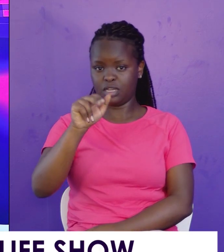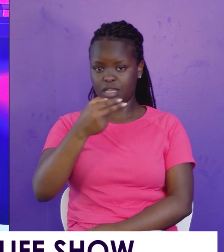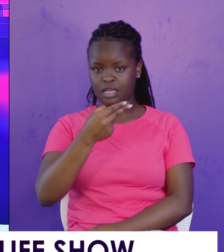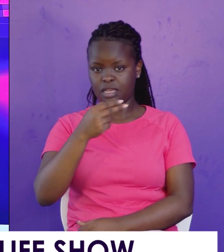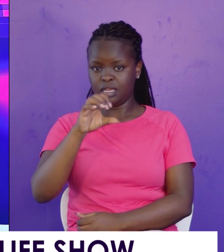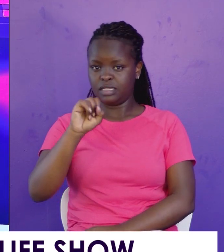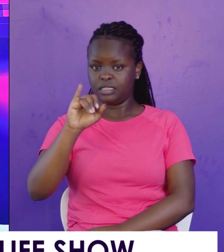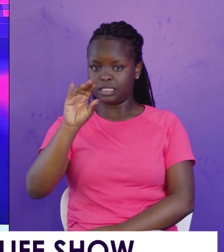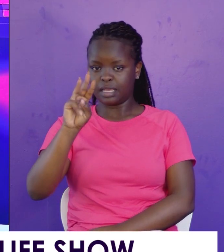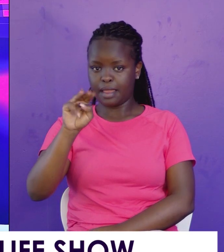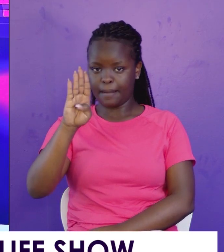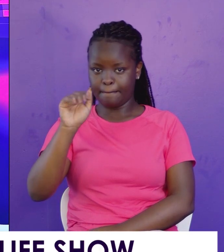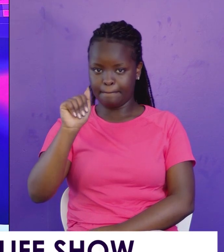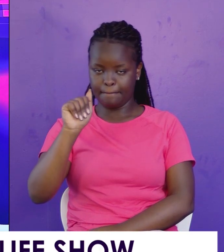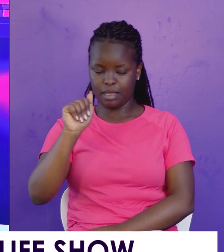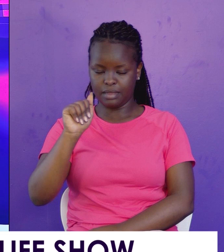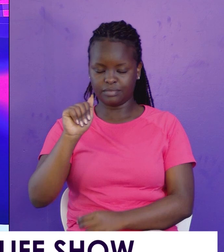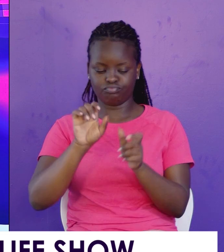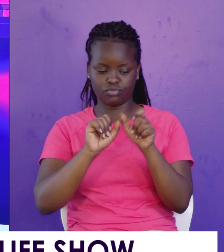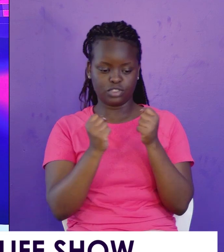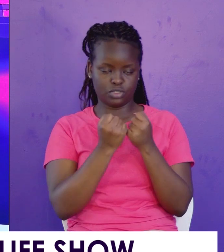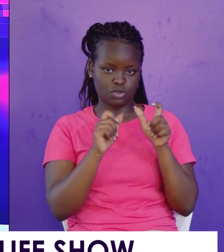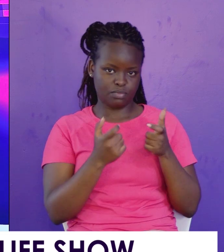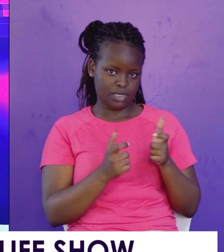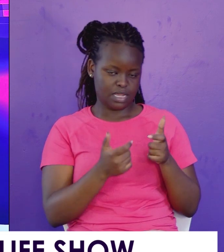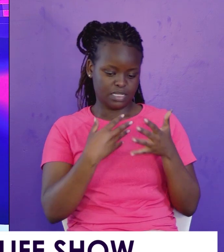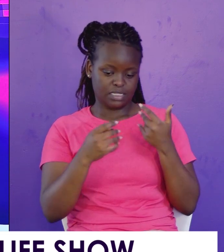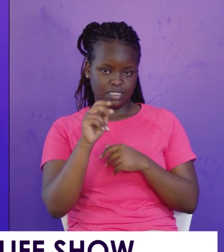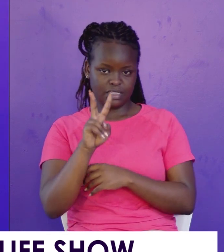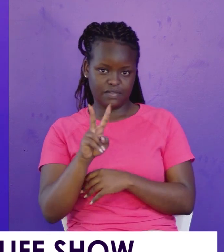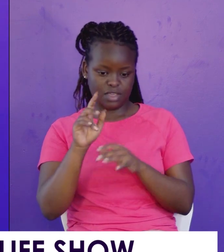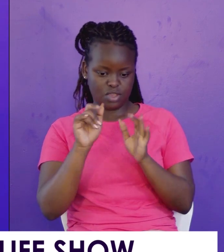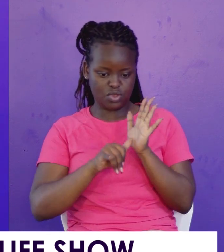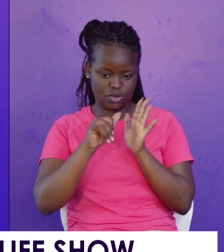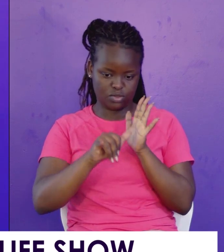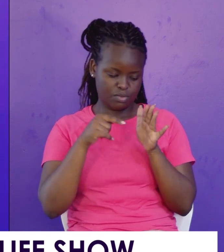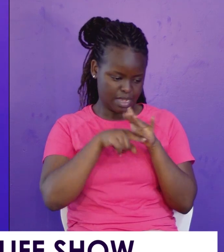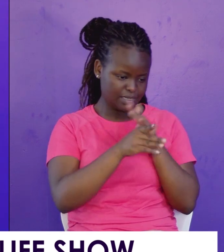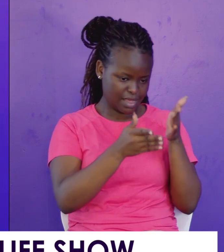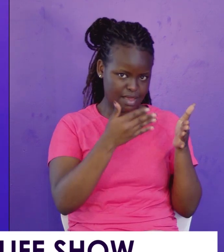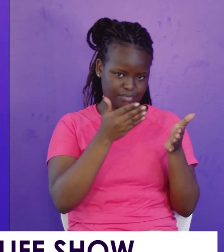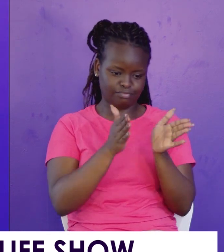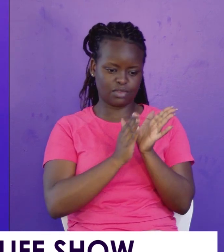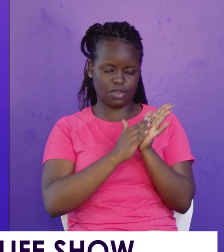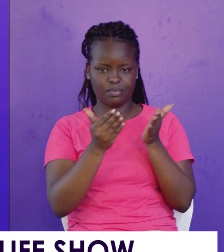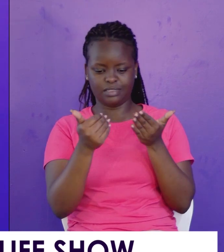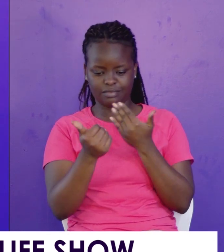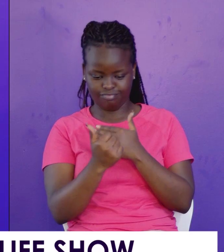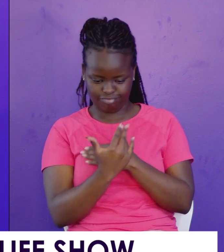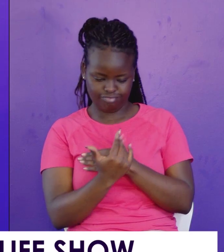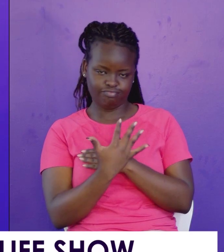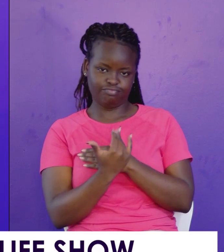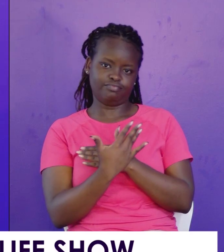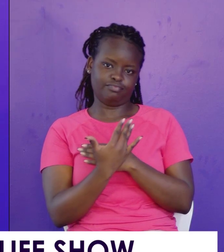TikTok. Science TV on YouTube. Just get in there. Give us your comments. This is your inclusion platform. Do not